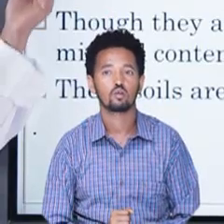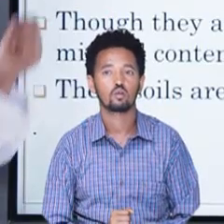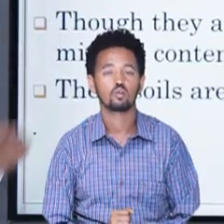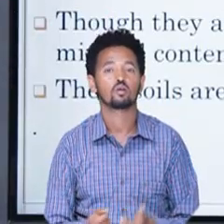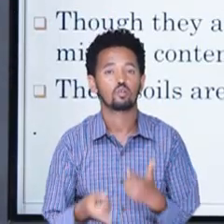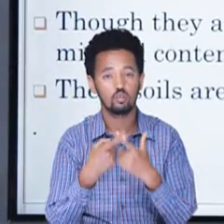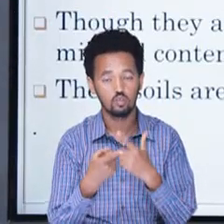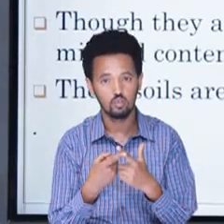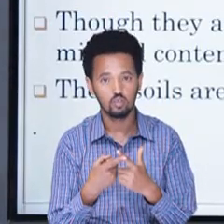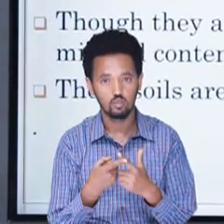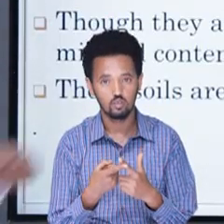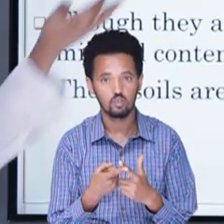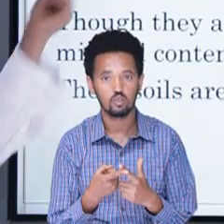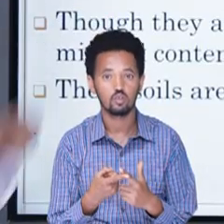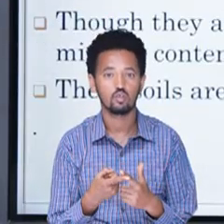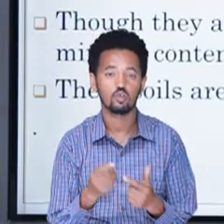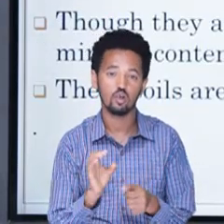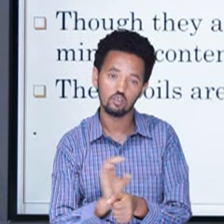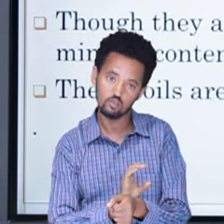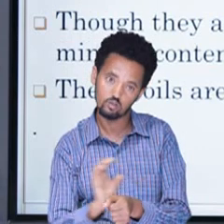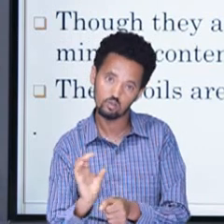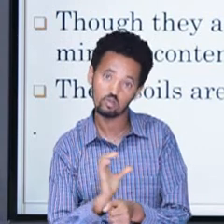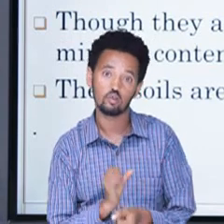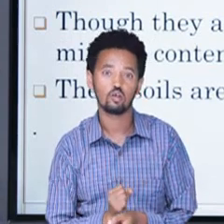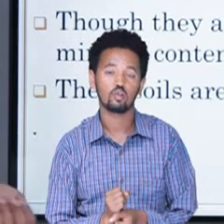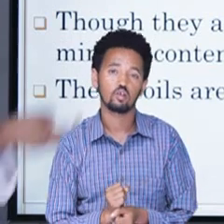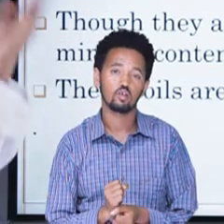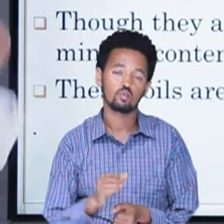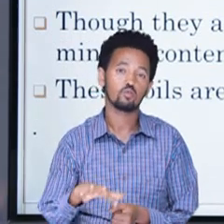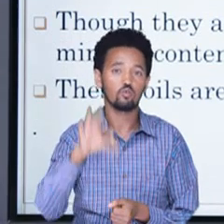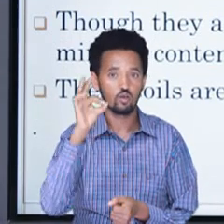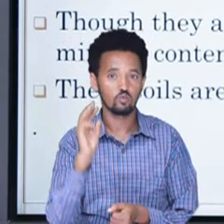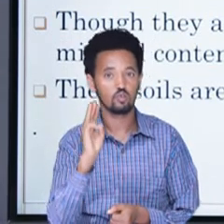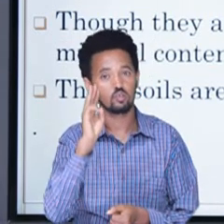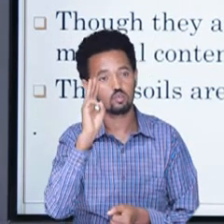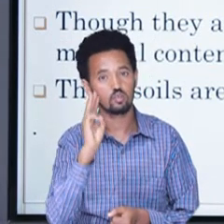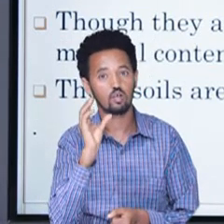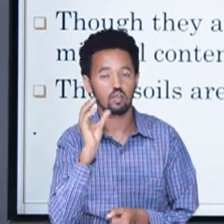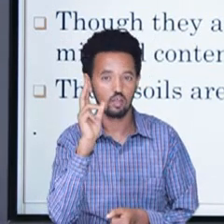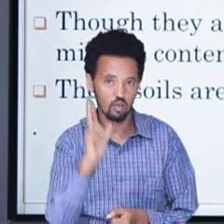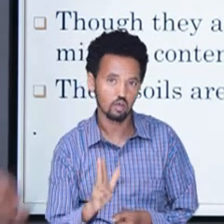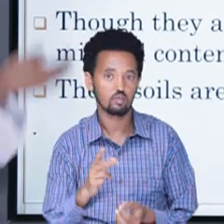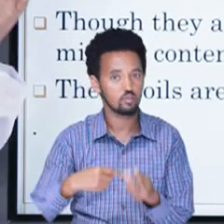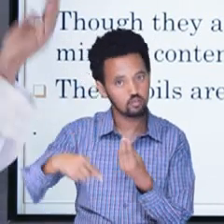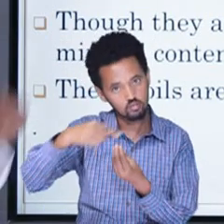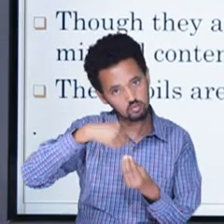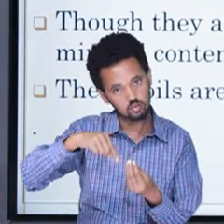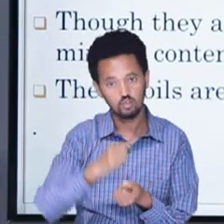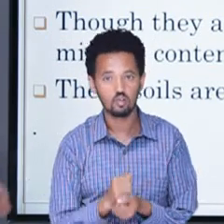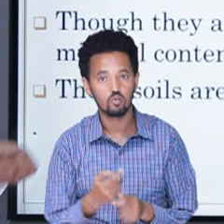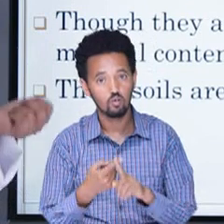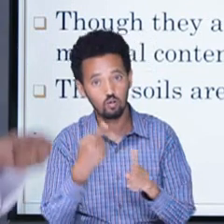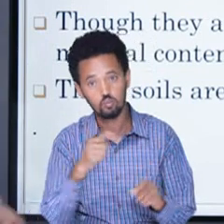The second one is calcium soil. They are found in the Sahara and Namibia desert of Africa. So they